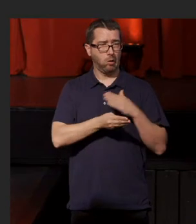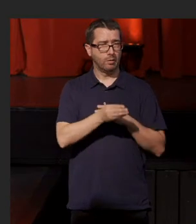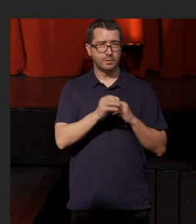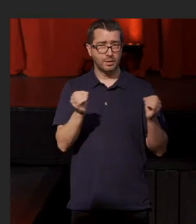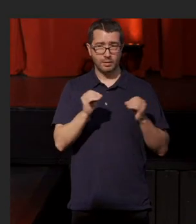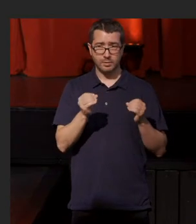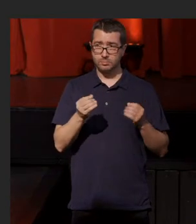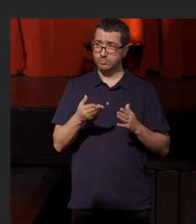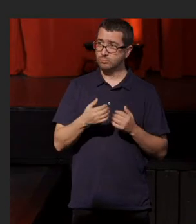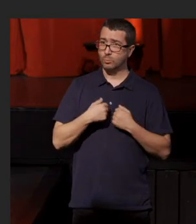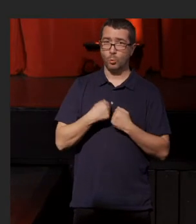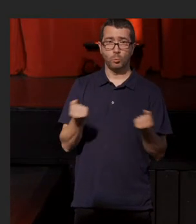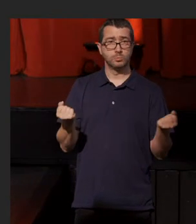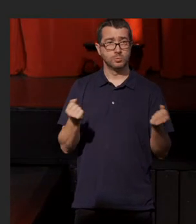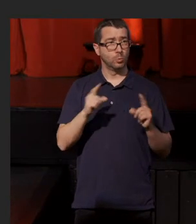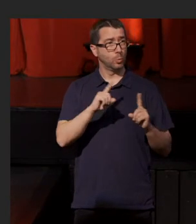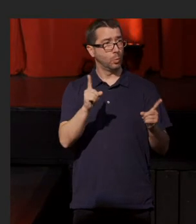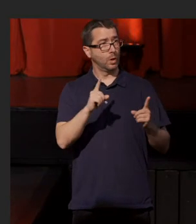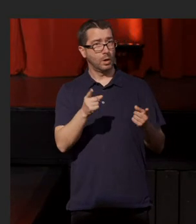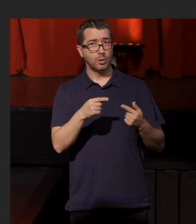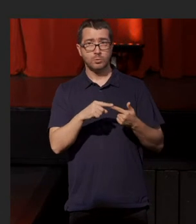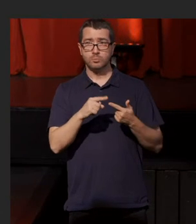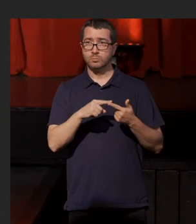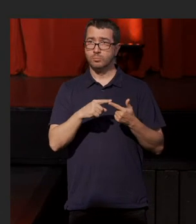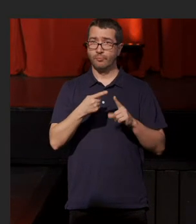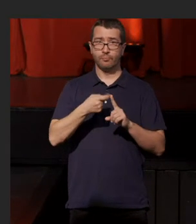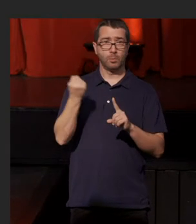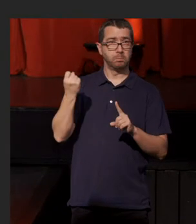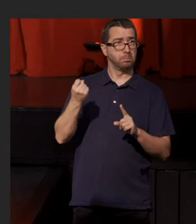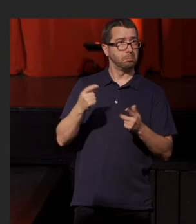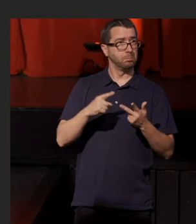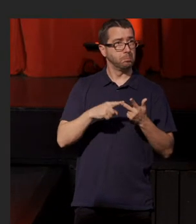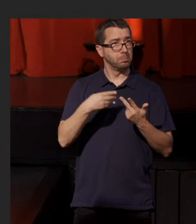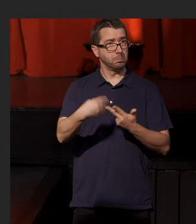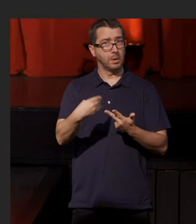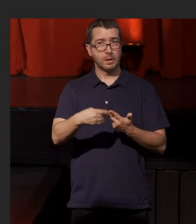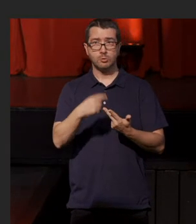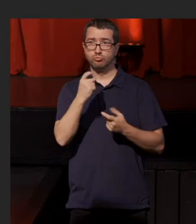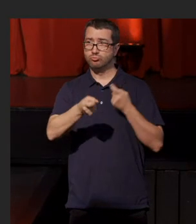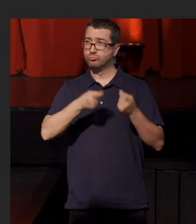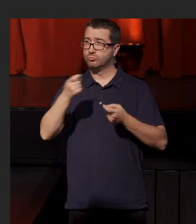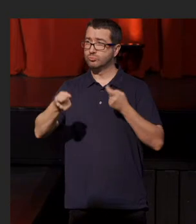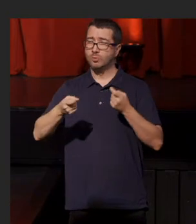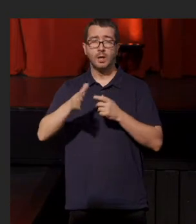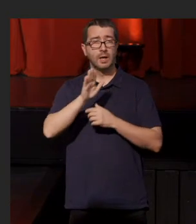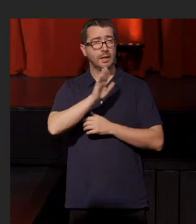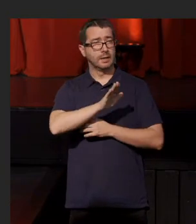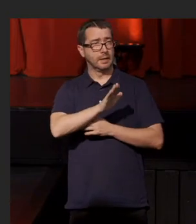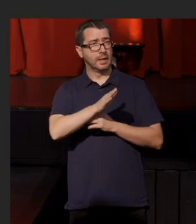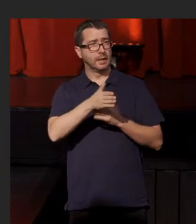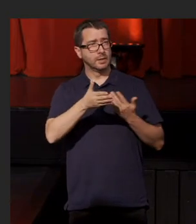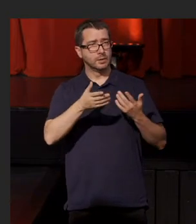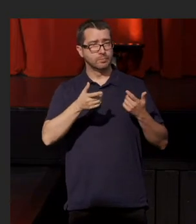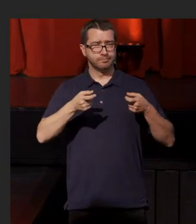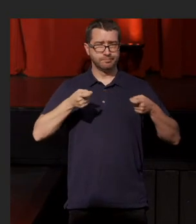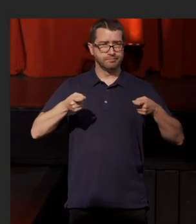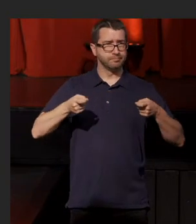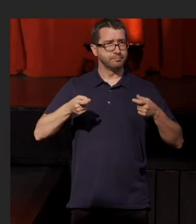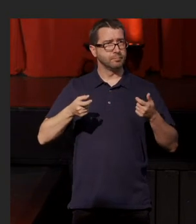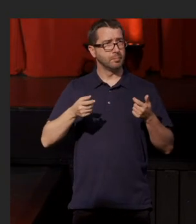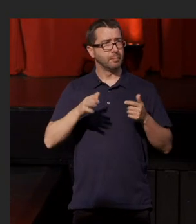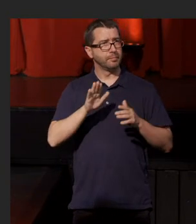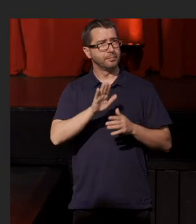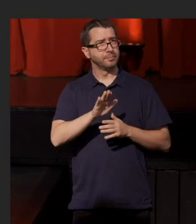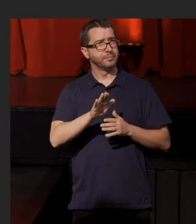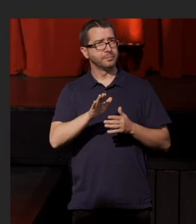their money. And they disclose the sources they're using to adjudicate as best they can contention